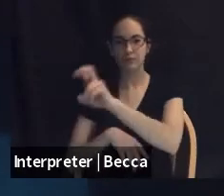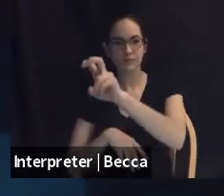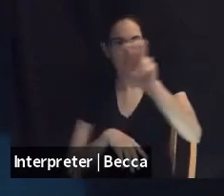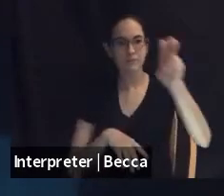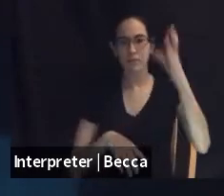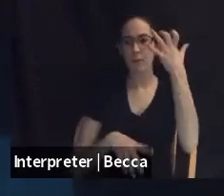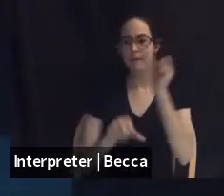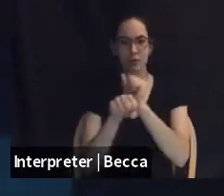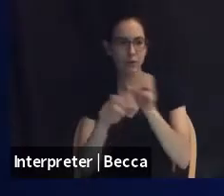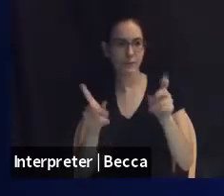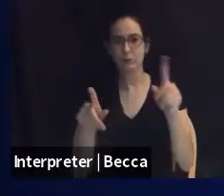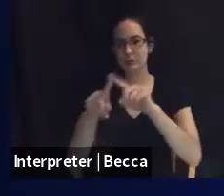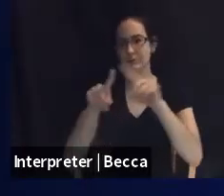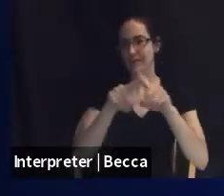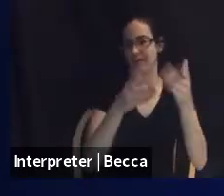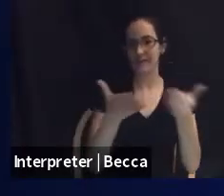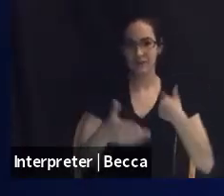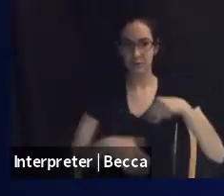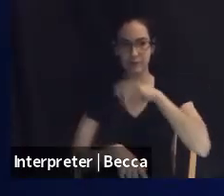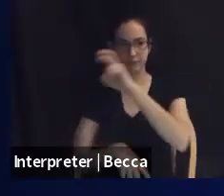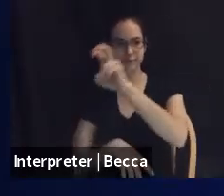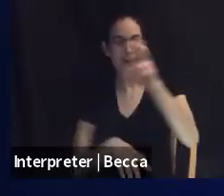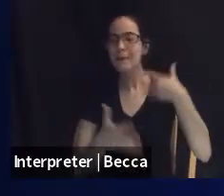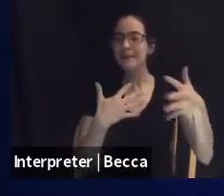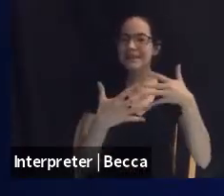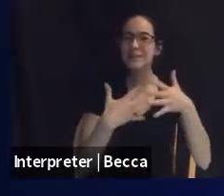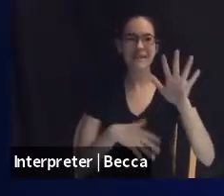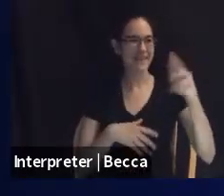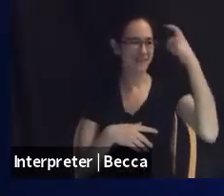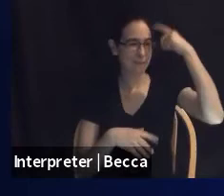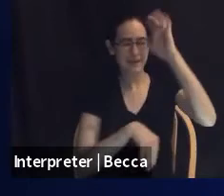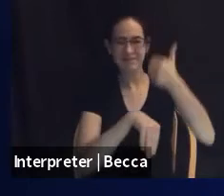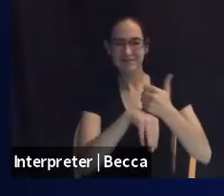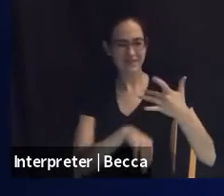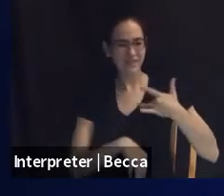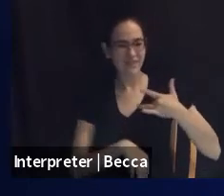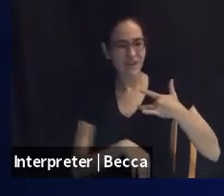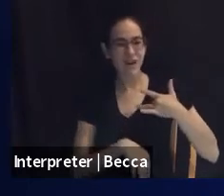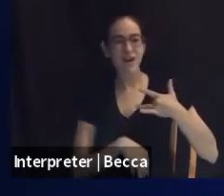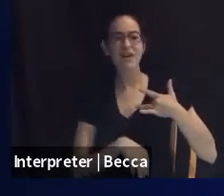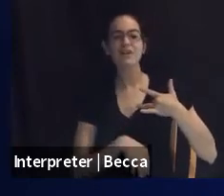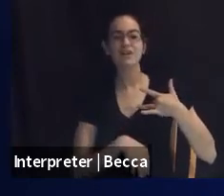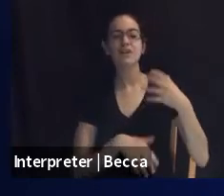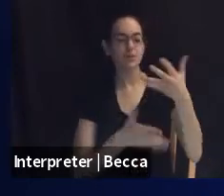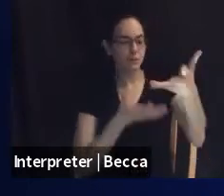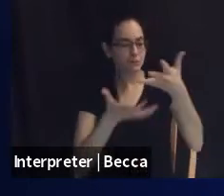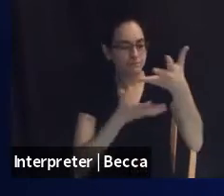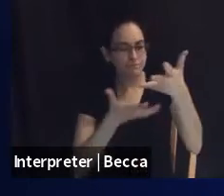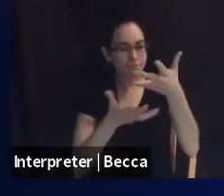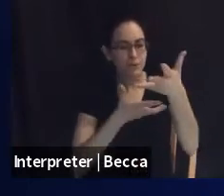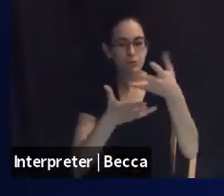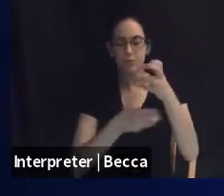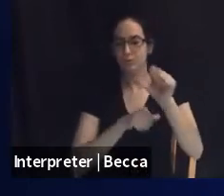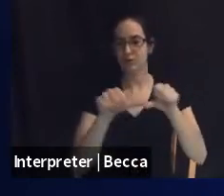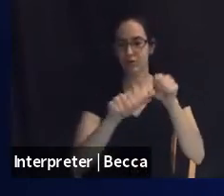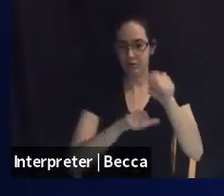But it doesn't matter. They had a mindset and a heart that really said, we're going to know our neighbor. And they had daily touch